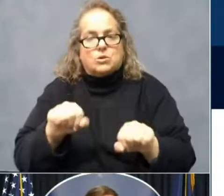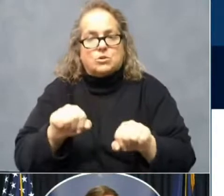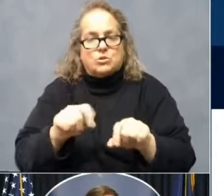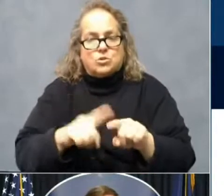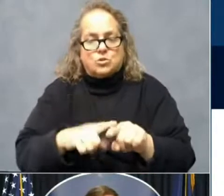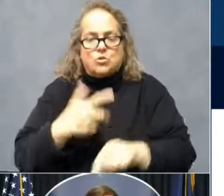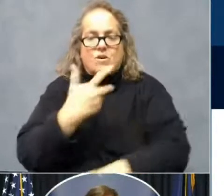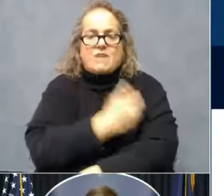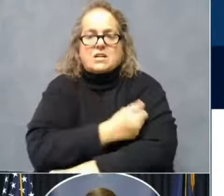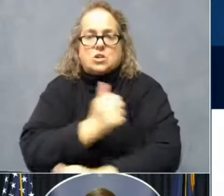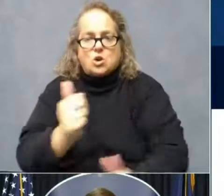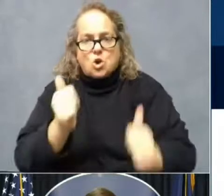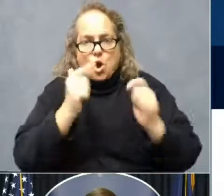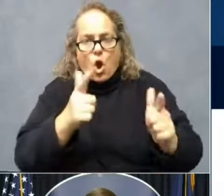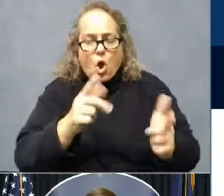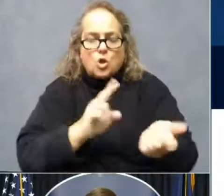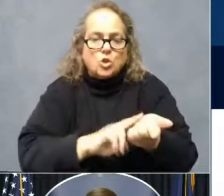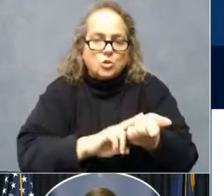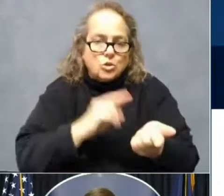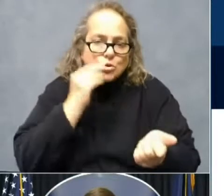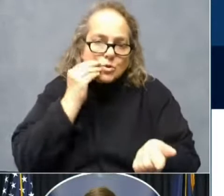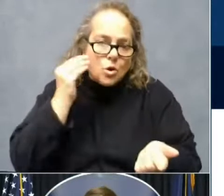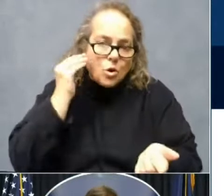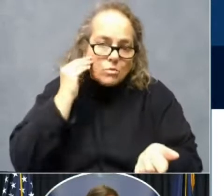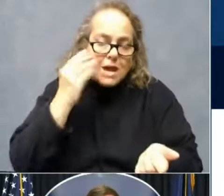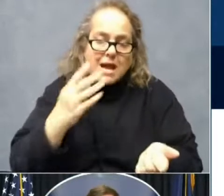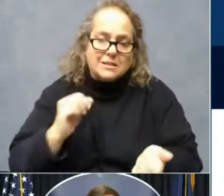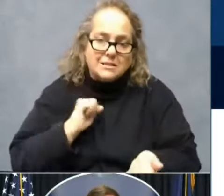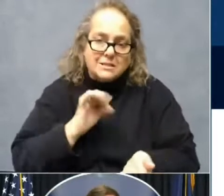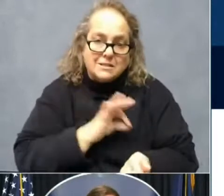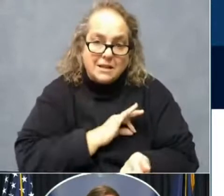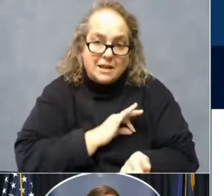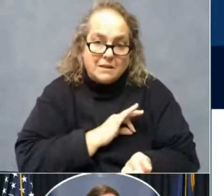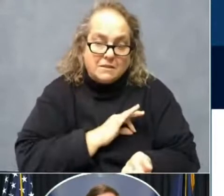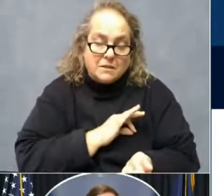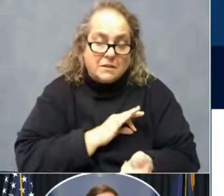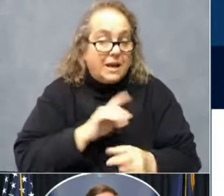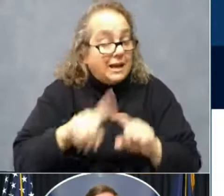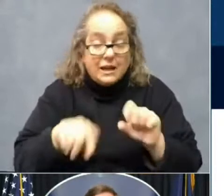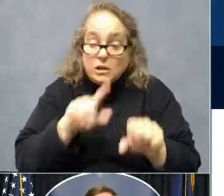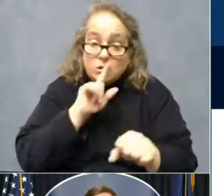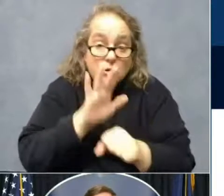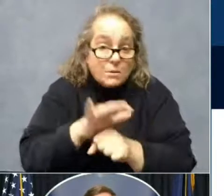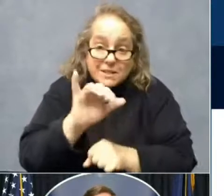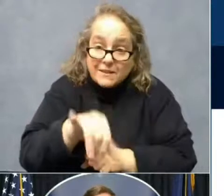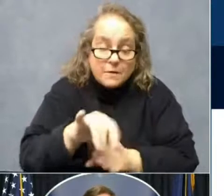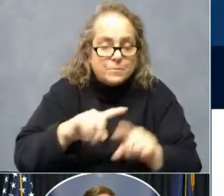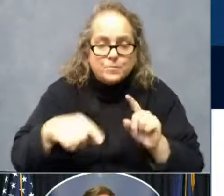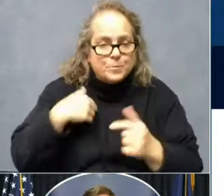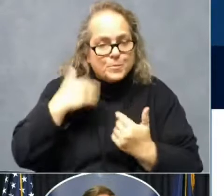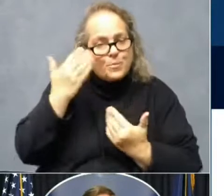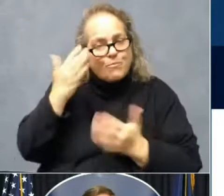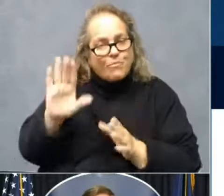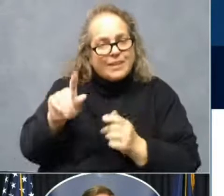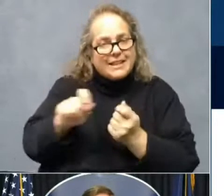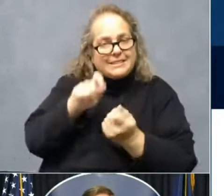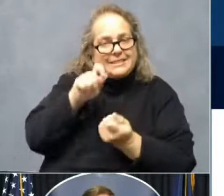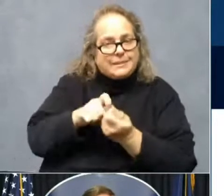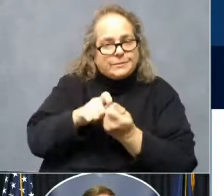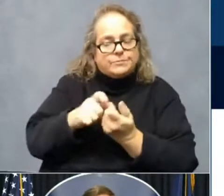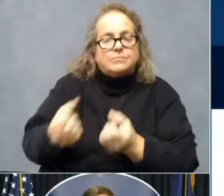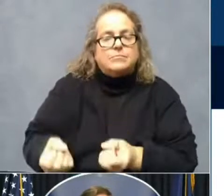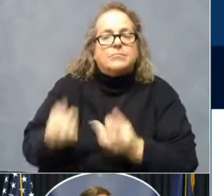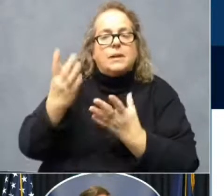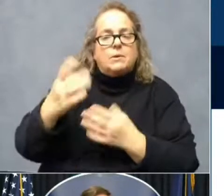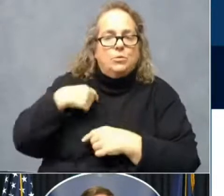care, residents and staff. Now, I can't promise that because we don't know all of the shipments we're going to get and